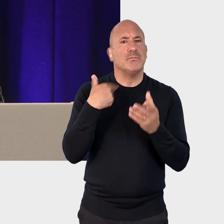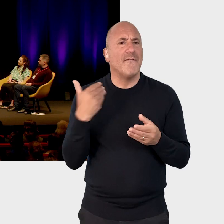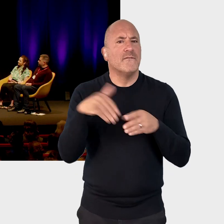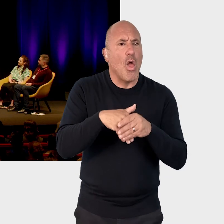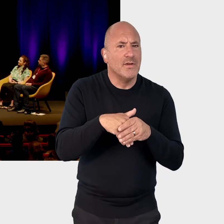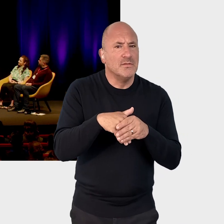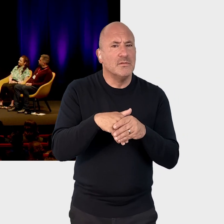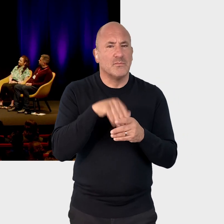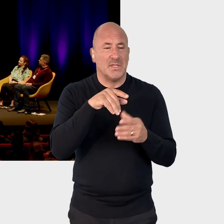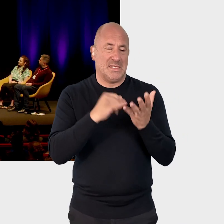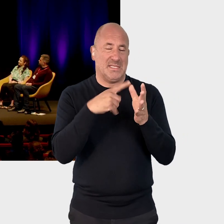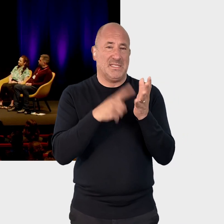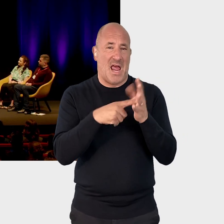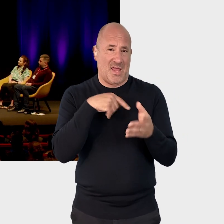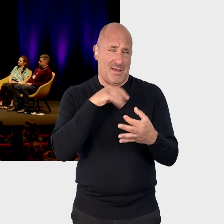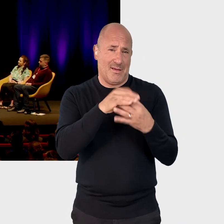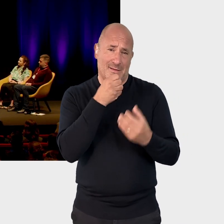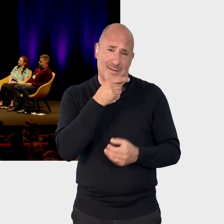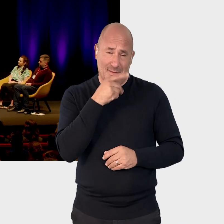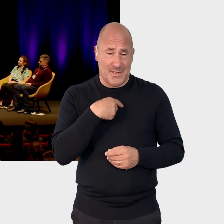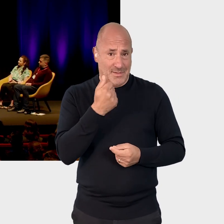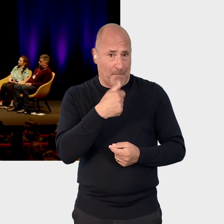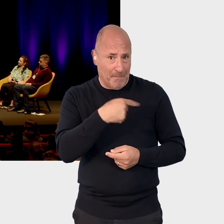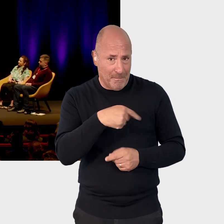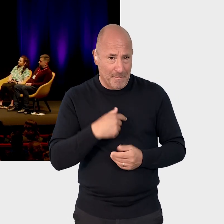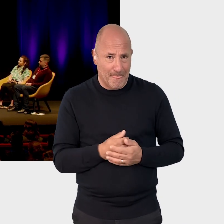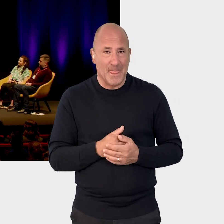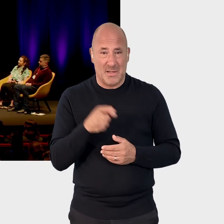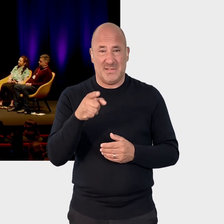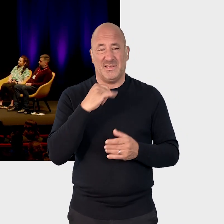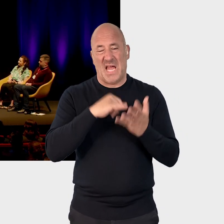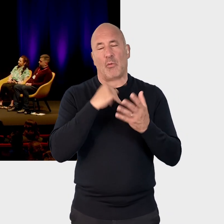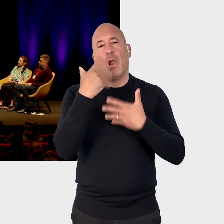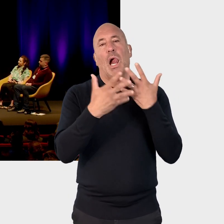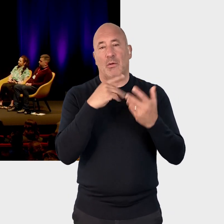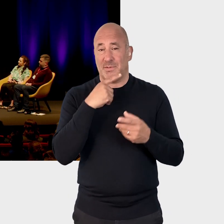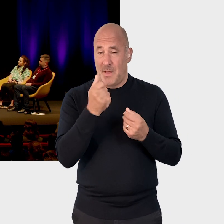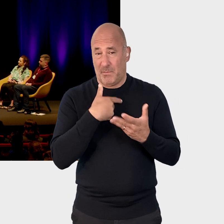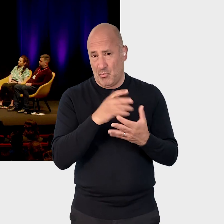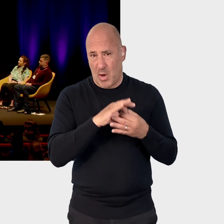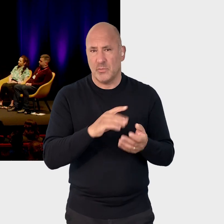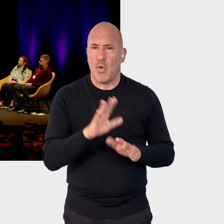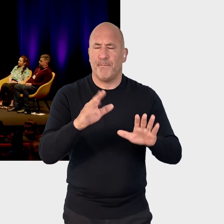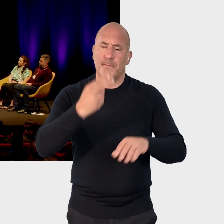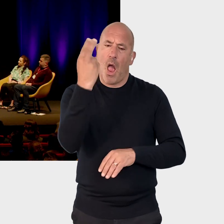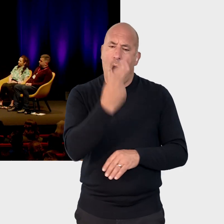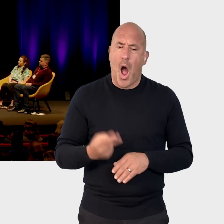justice. But I have been part of this project. I'm working with lovely Sally on some of it as well, some of the bits that Sally's going to talk